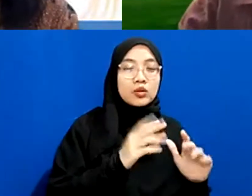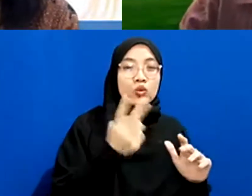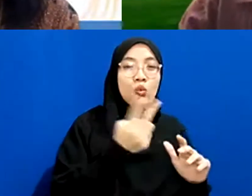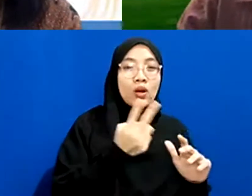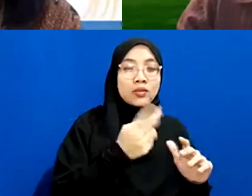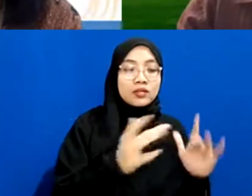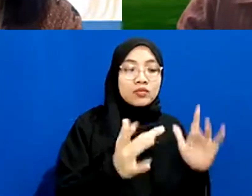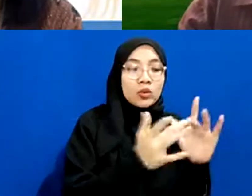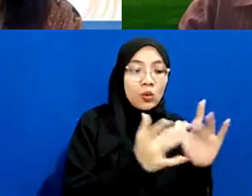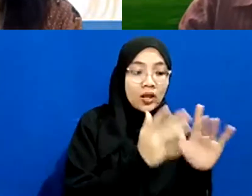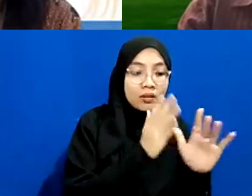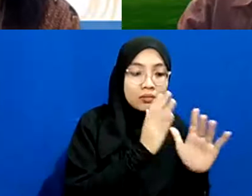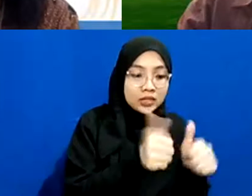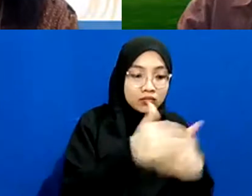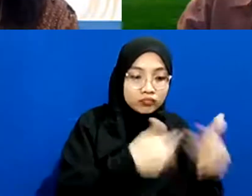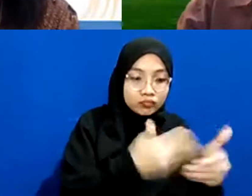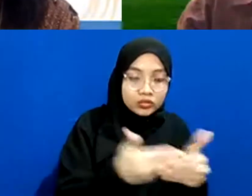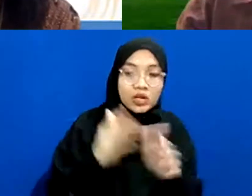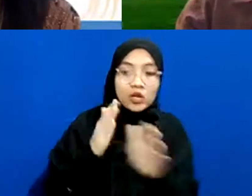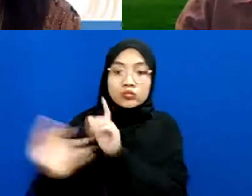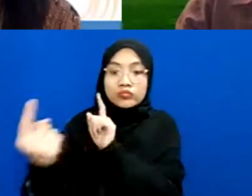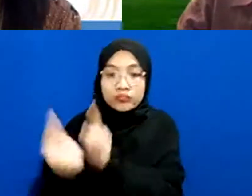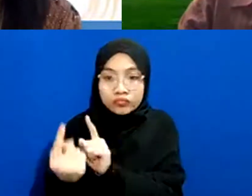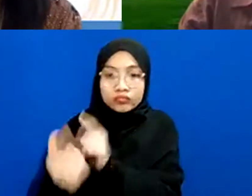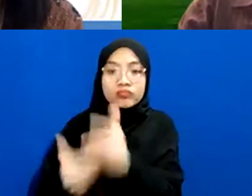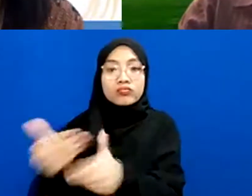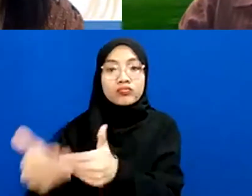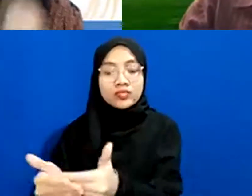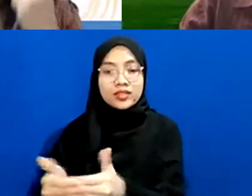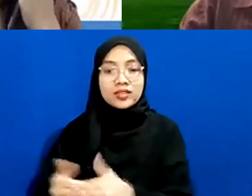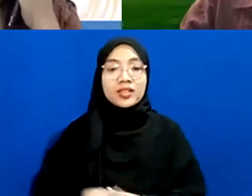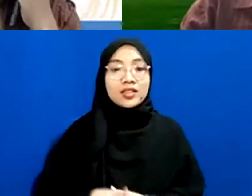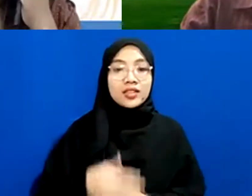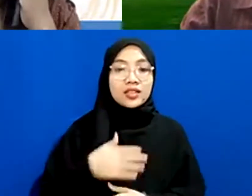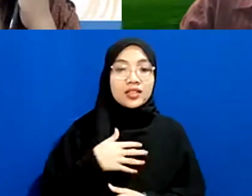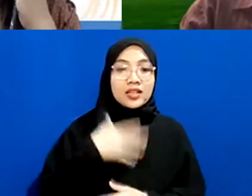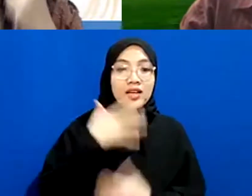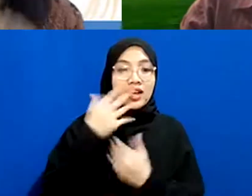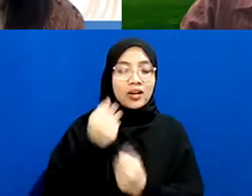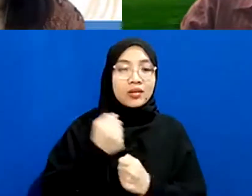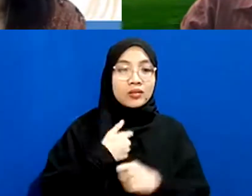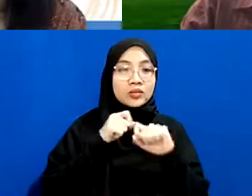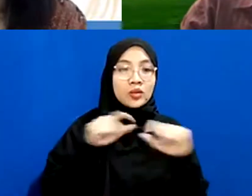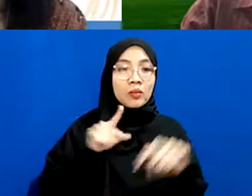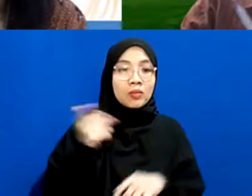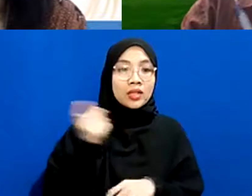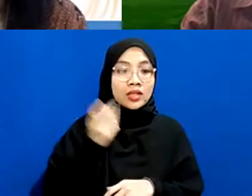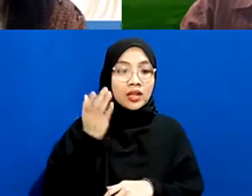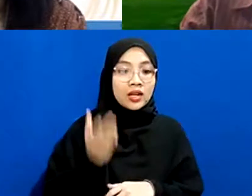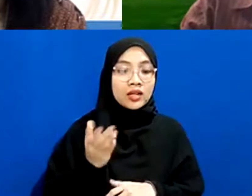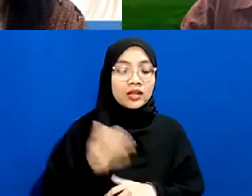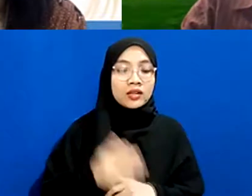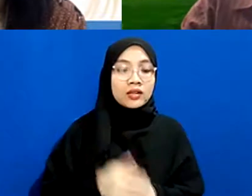I hope I answer your question. No, you did, but it still goes to the and Neural, I think, made